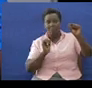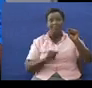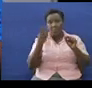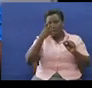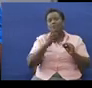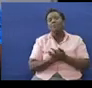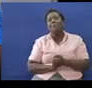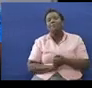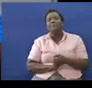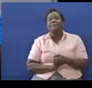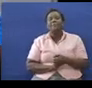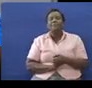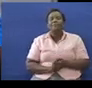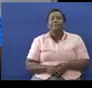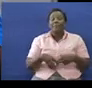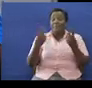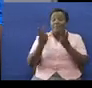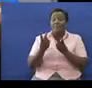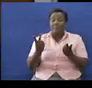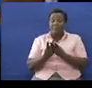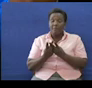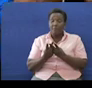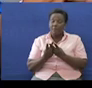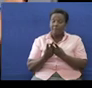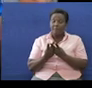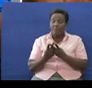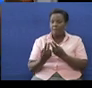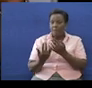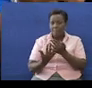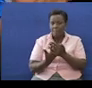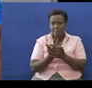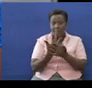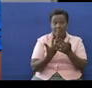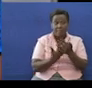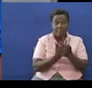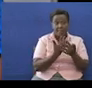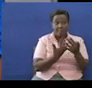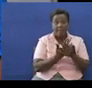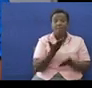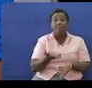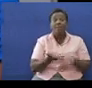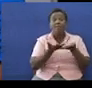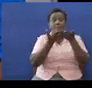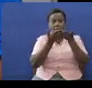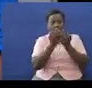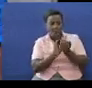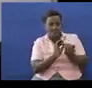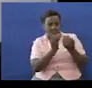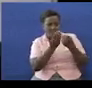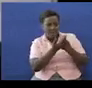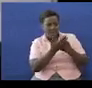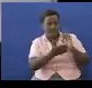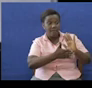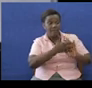Apart from that, we say that the cover, vegetation cover, almost protect the catchment area. Do